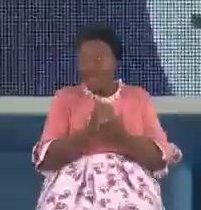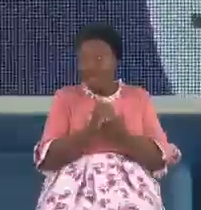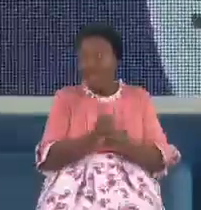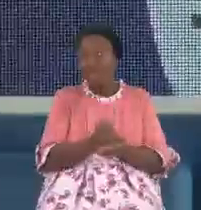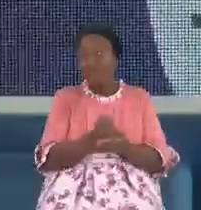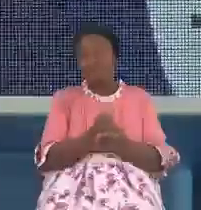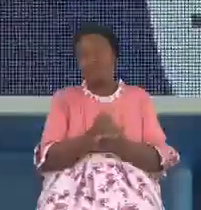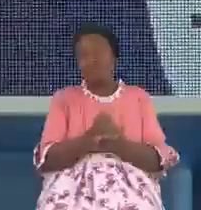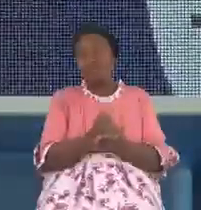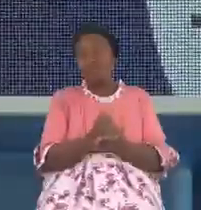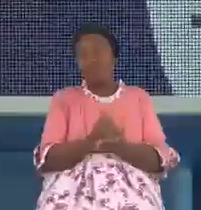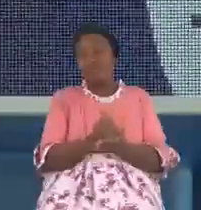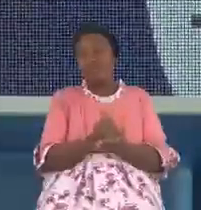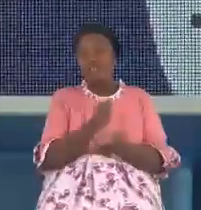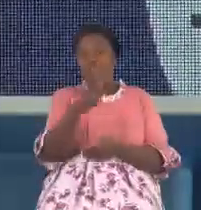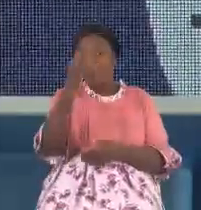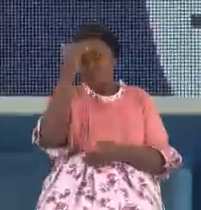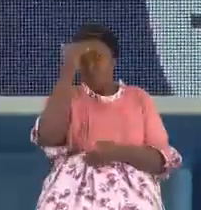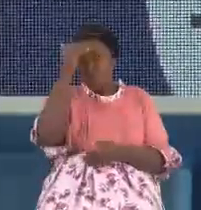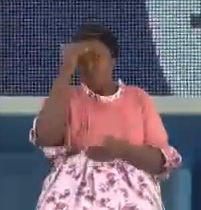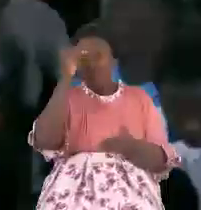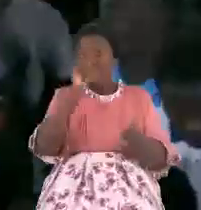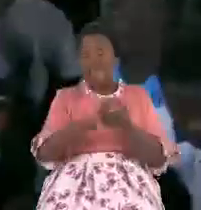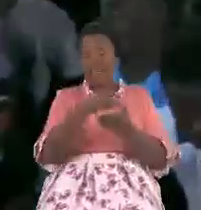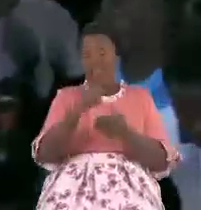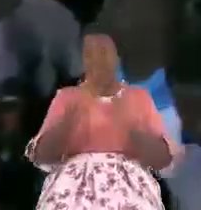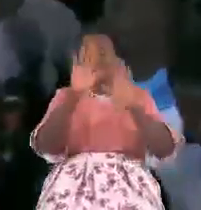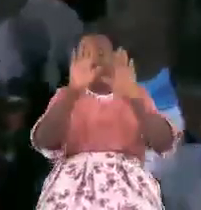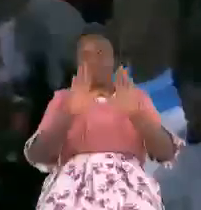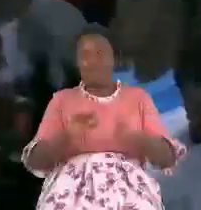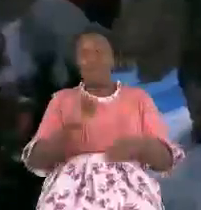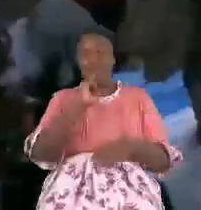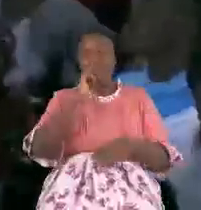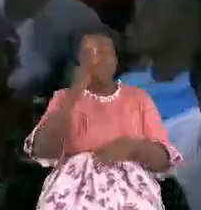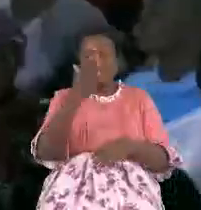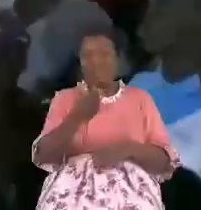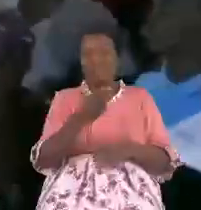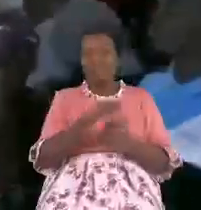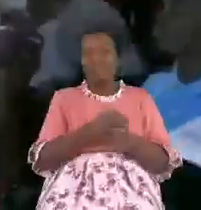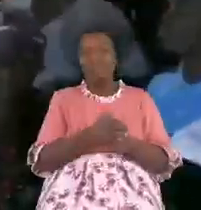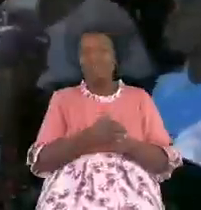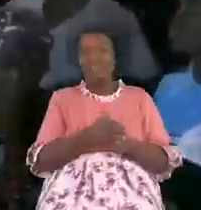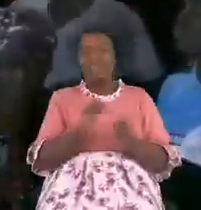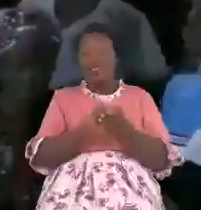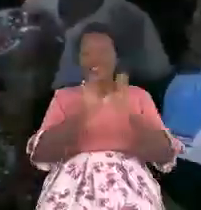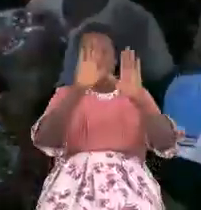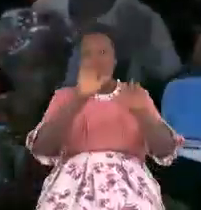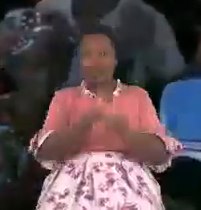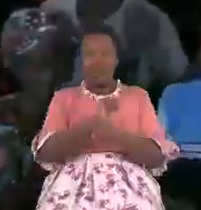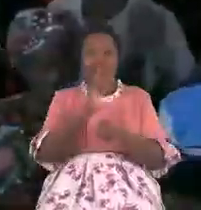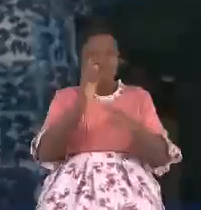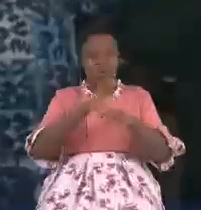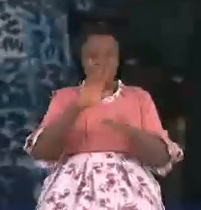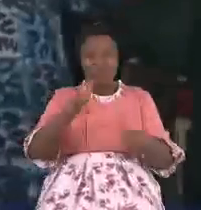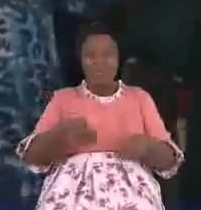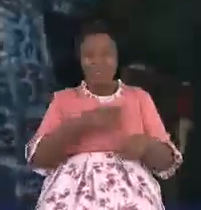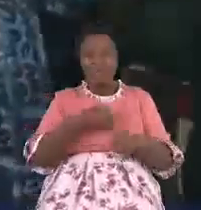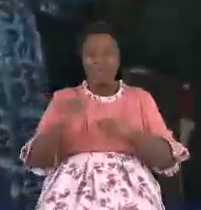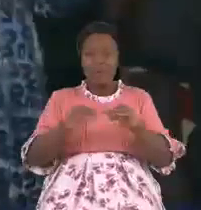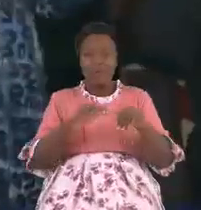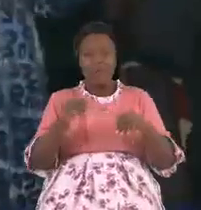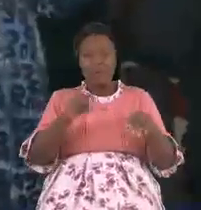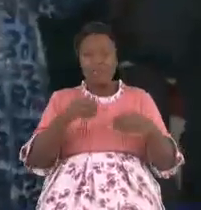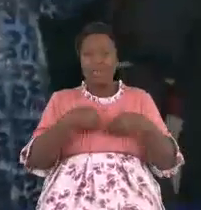you know that the miracle is there a performance would have taken place